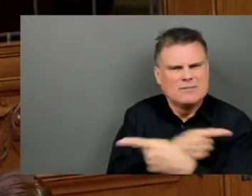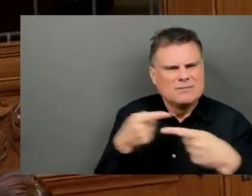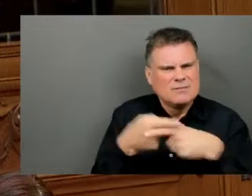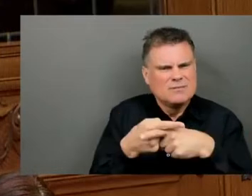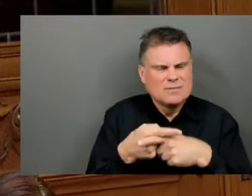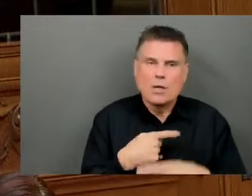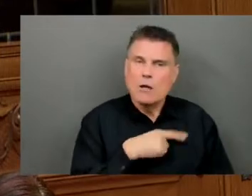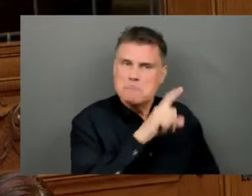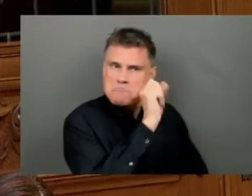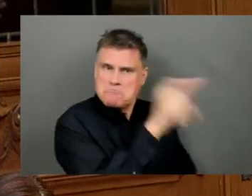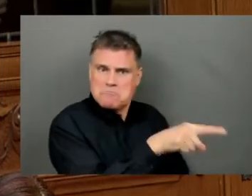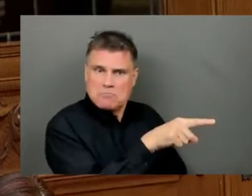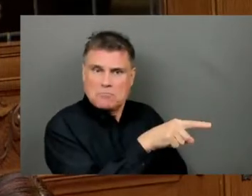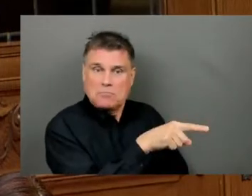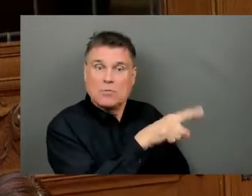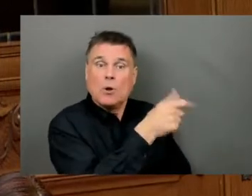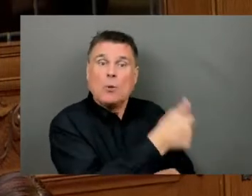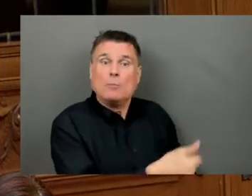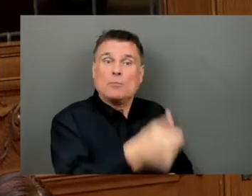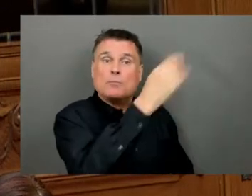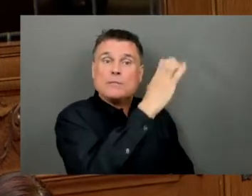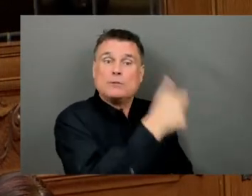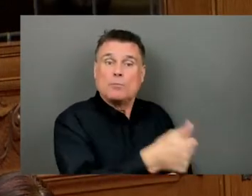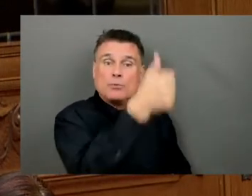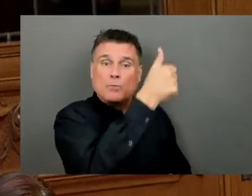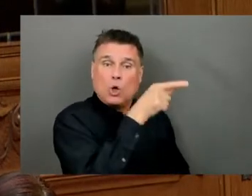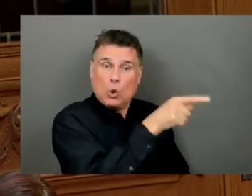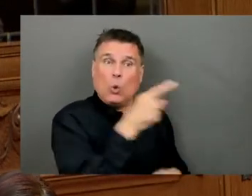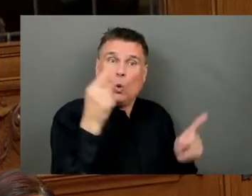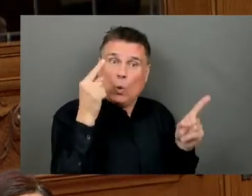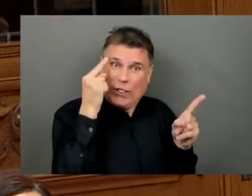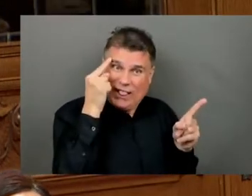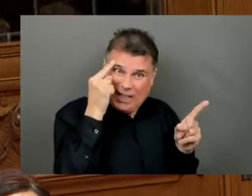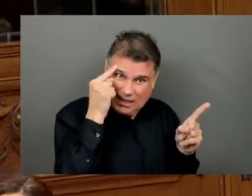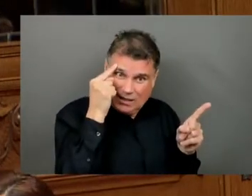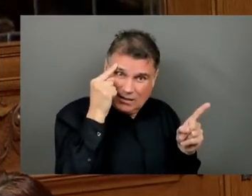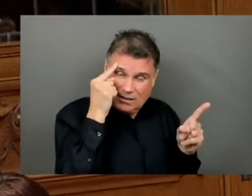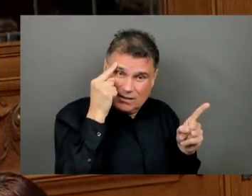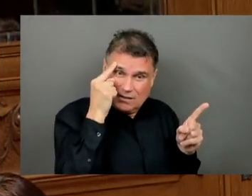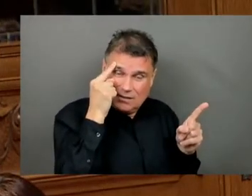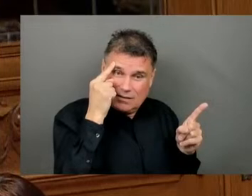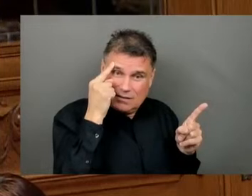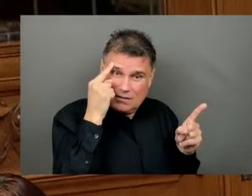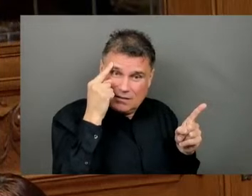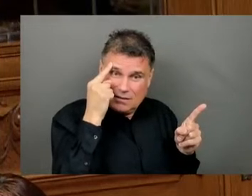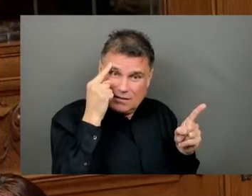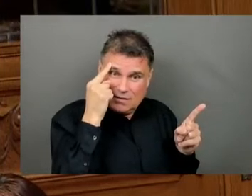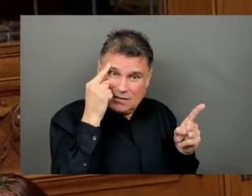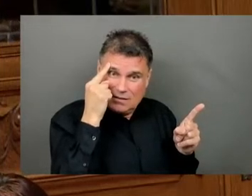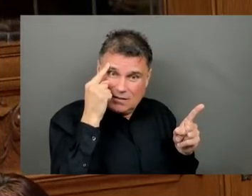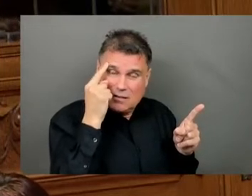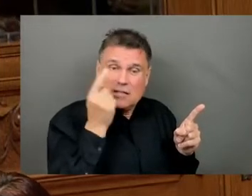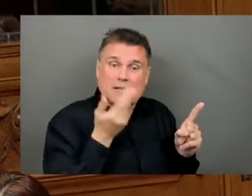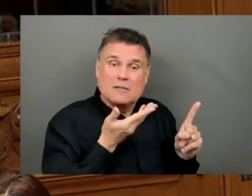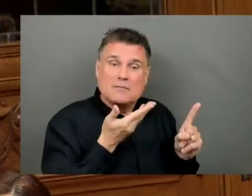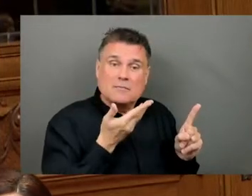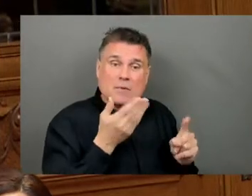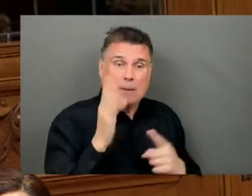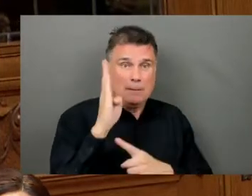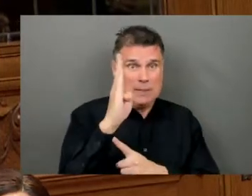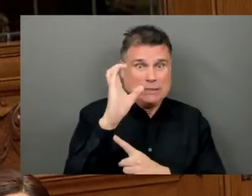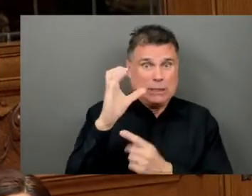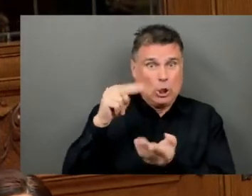think being cared for by a BC nurse who hasn't taken the jab is less safe for patients and infants